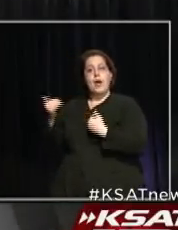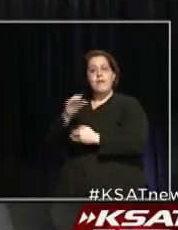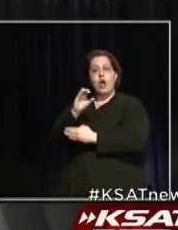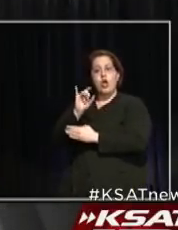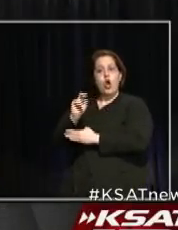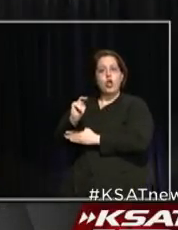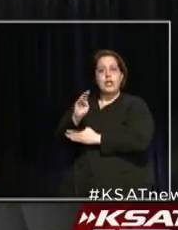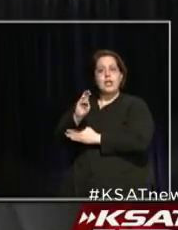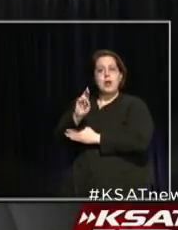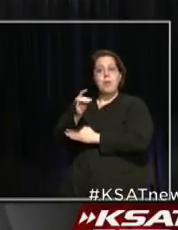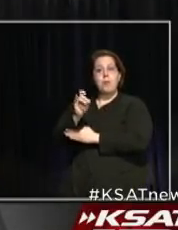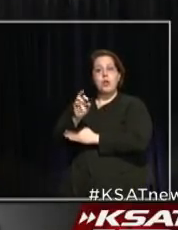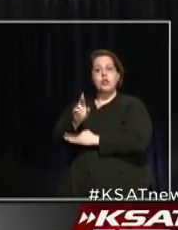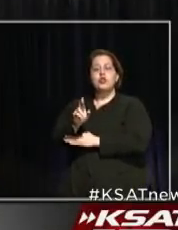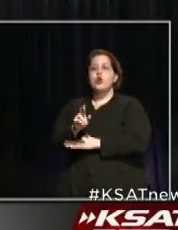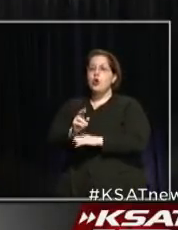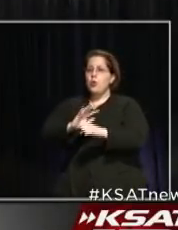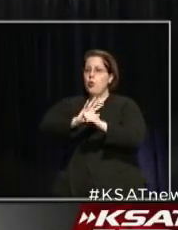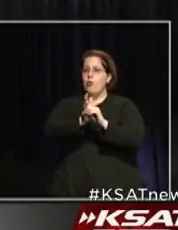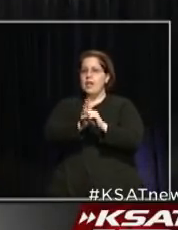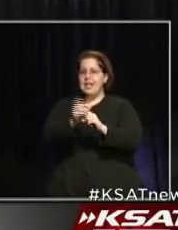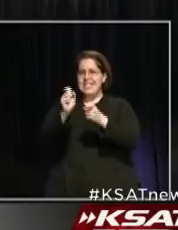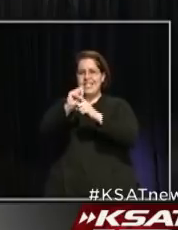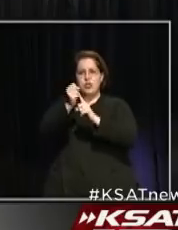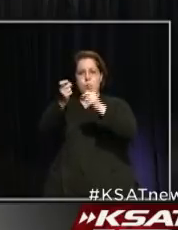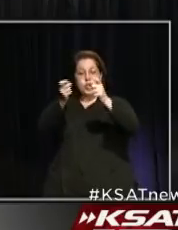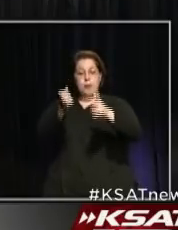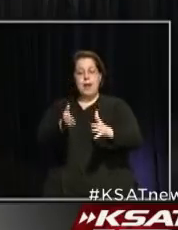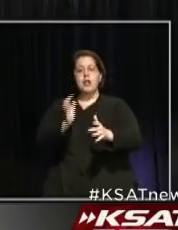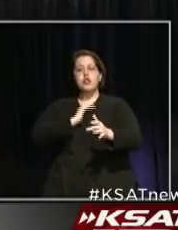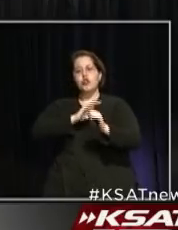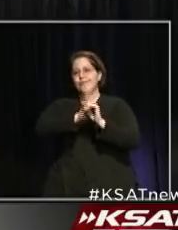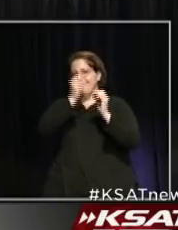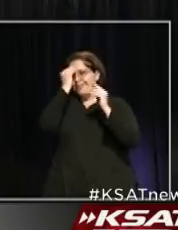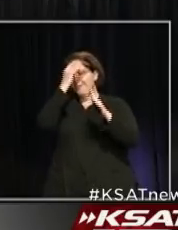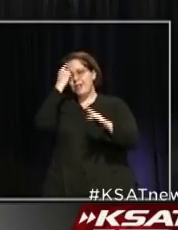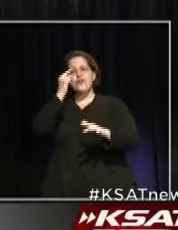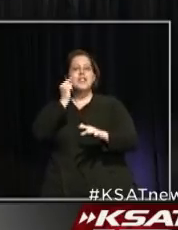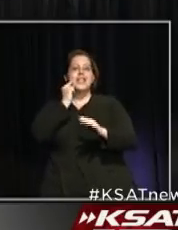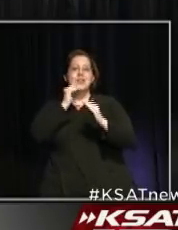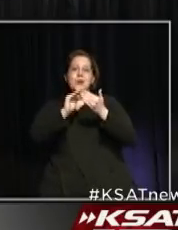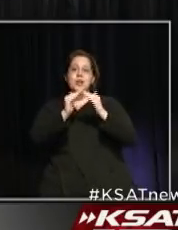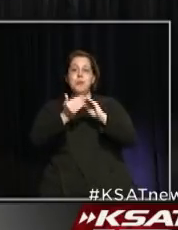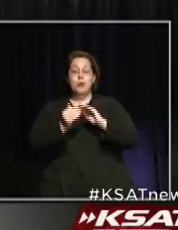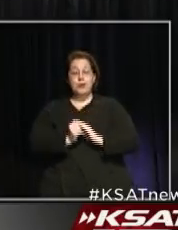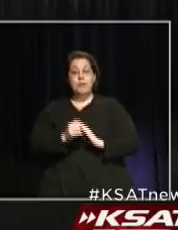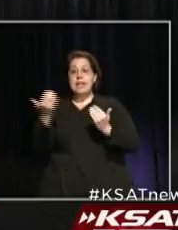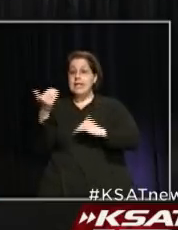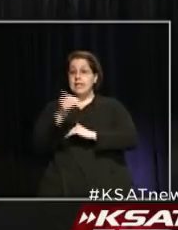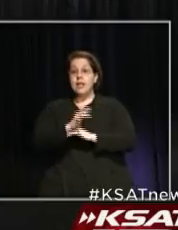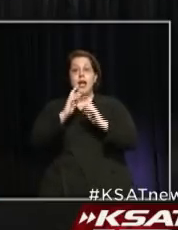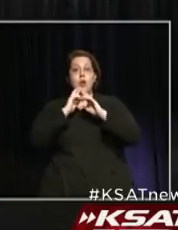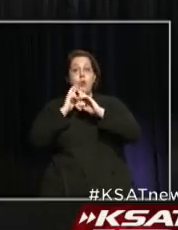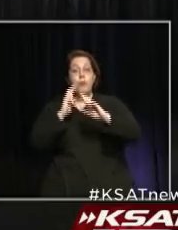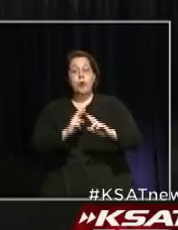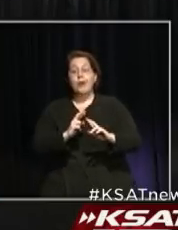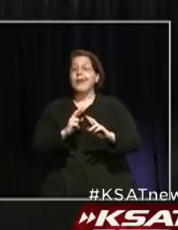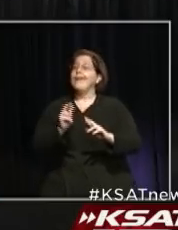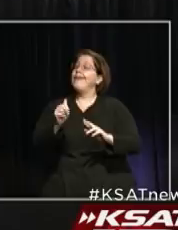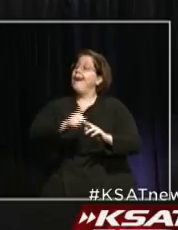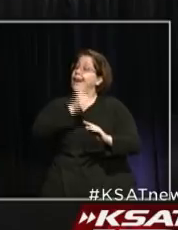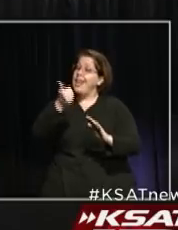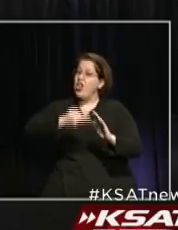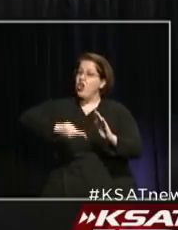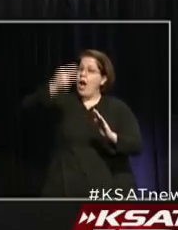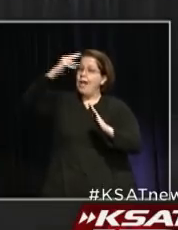and COVID-19 incident commander, and this is our COVID-19 update for the San Antonio community. Tonight, we are reporting yet another high